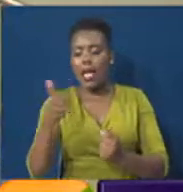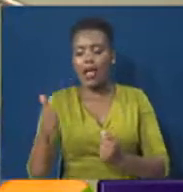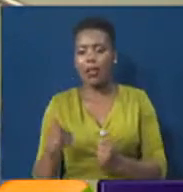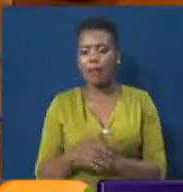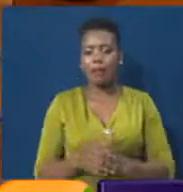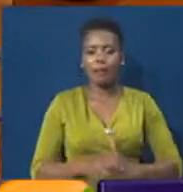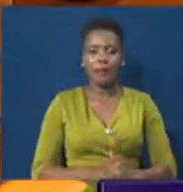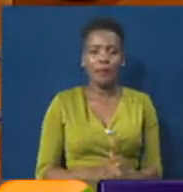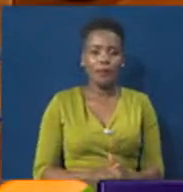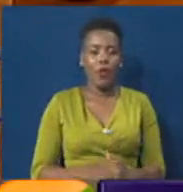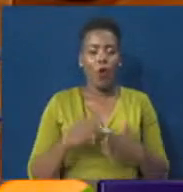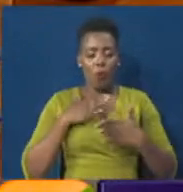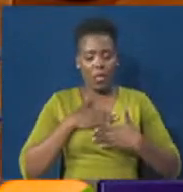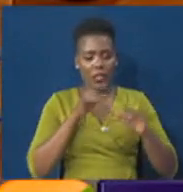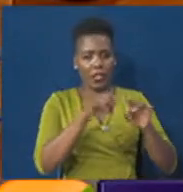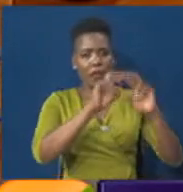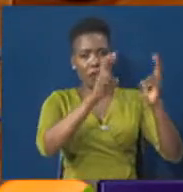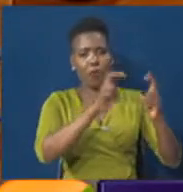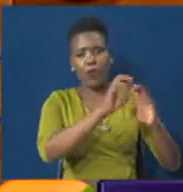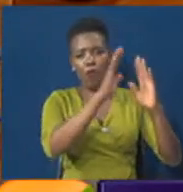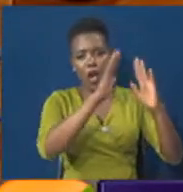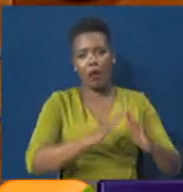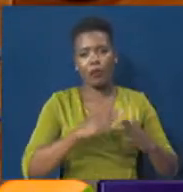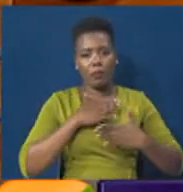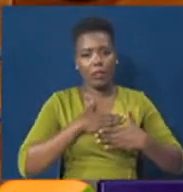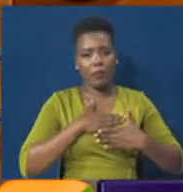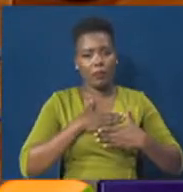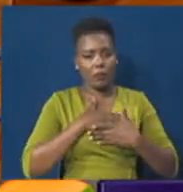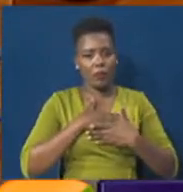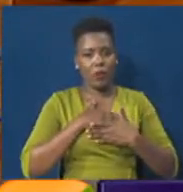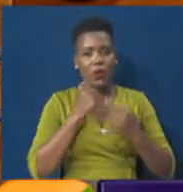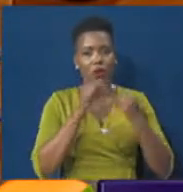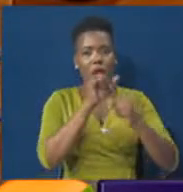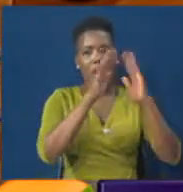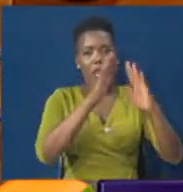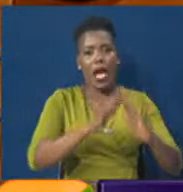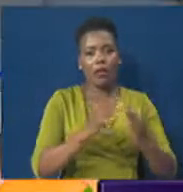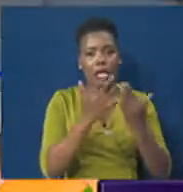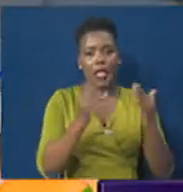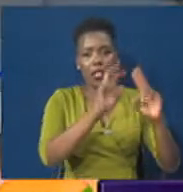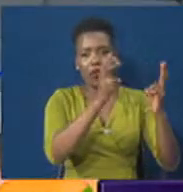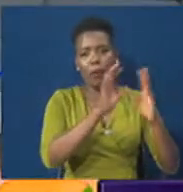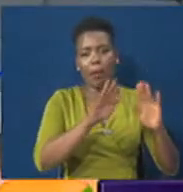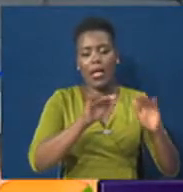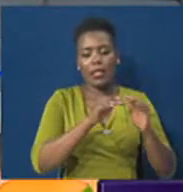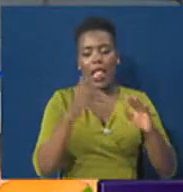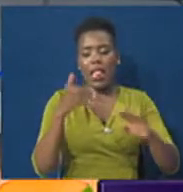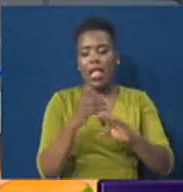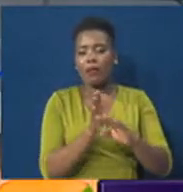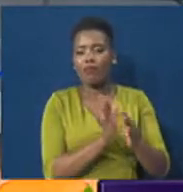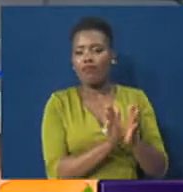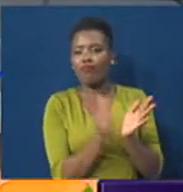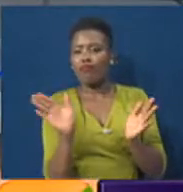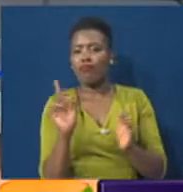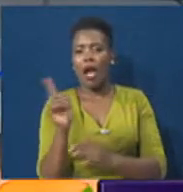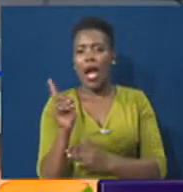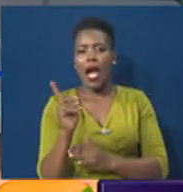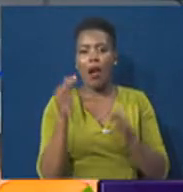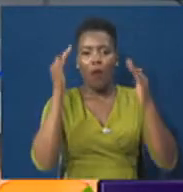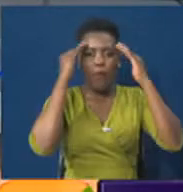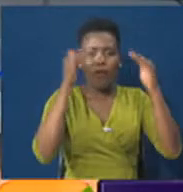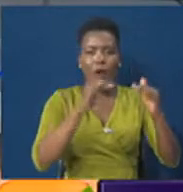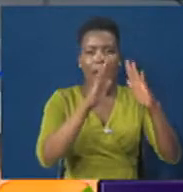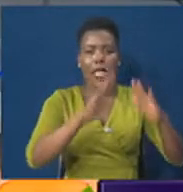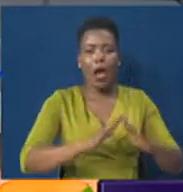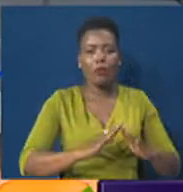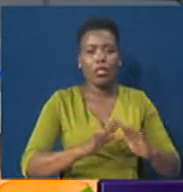Still on the same housing because of time, To just keep you on track, we are talking about the housing element. We have exhausted the other topics I've talked about on